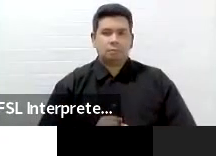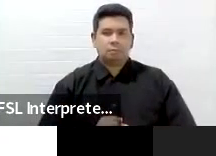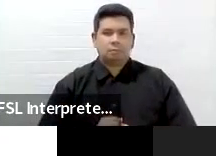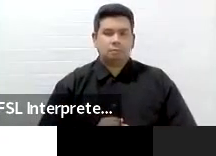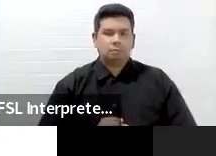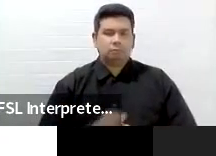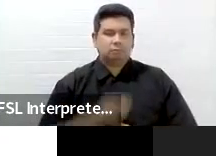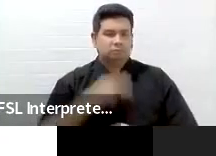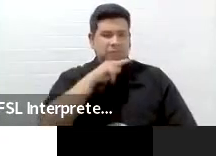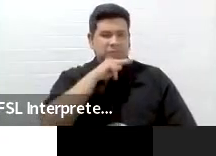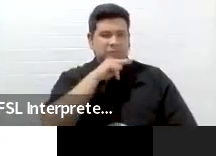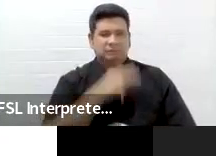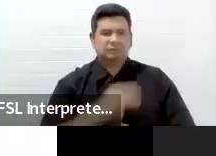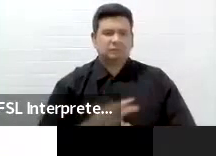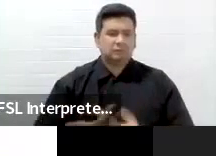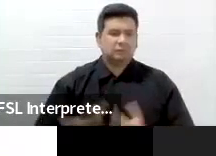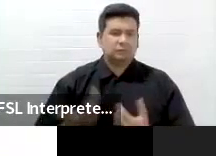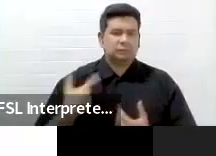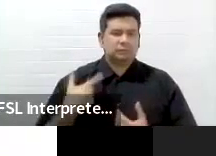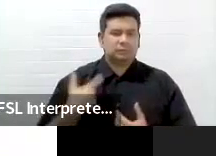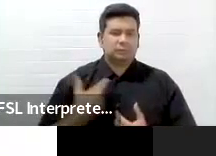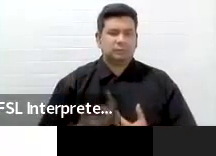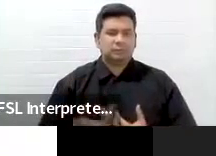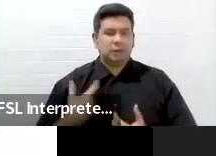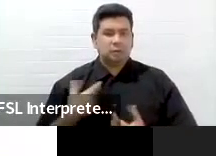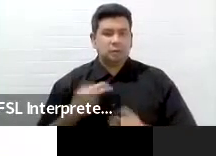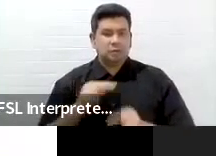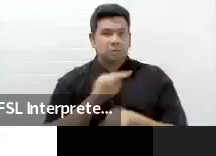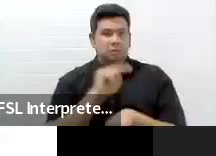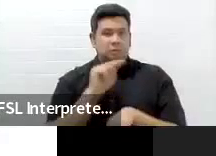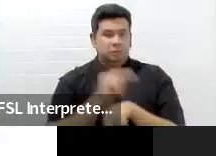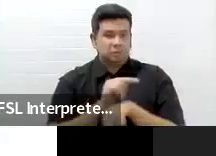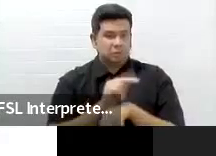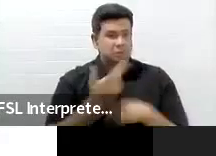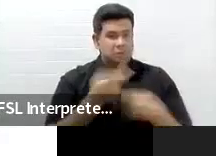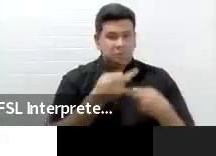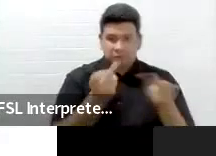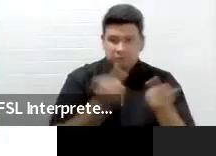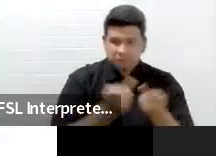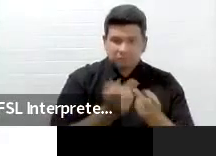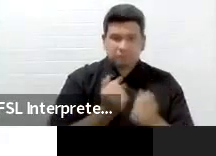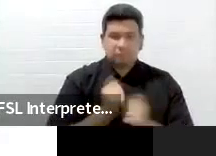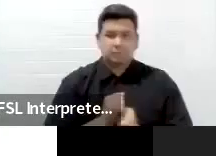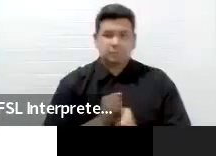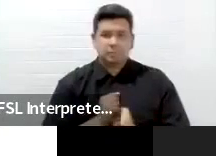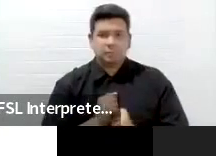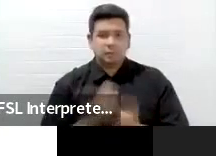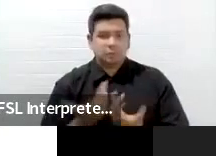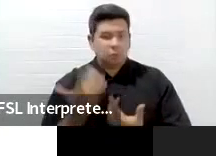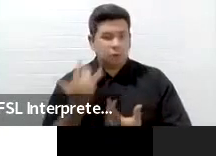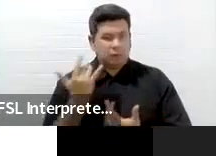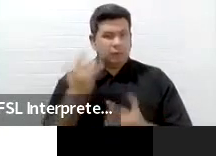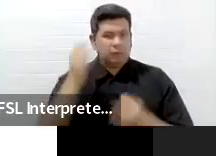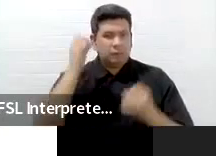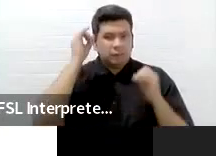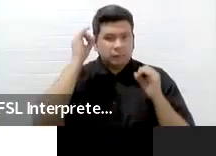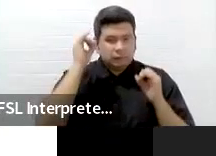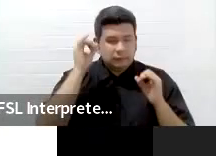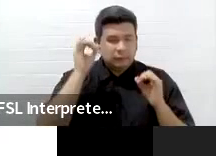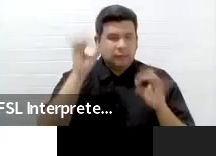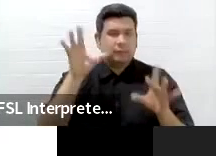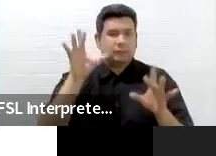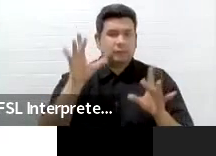viruses to particular nationalities or place names, precisely because of the danger of